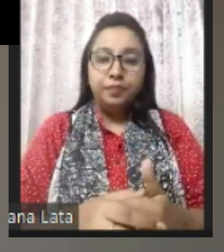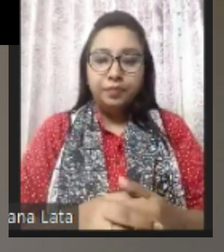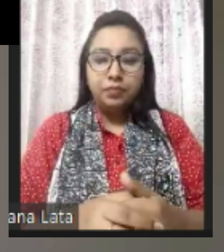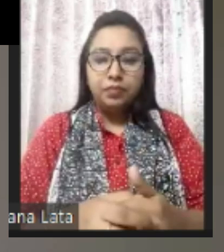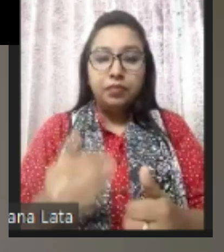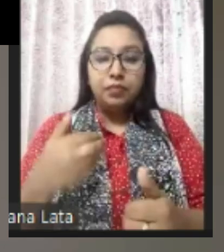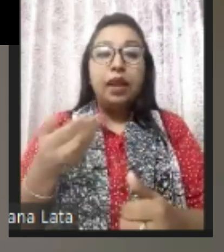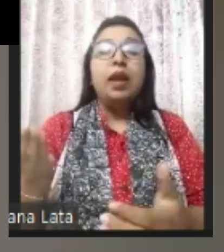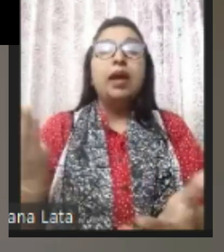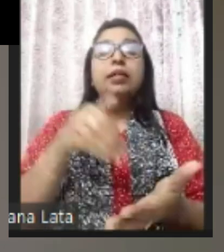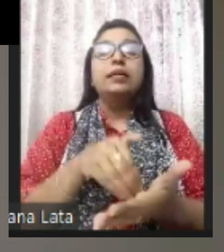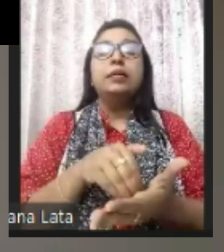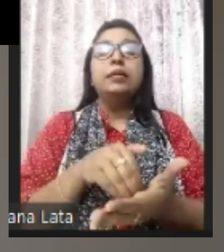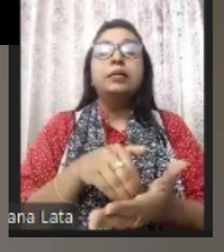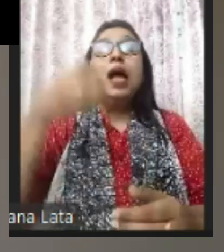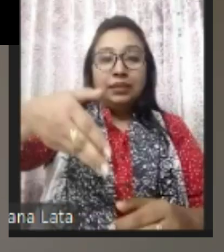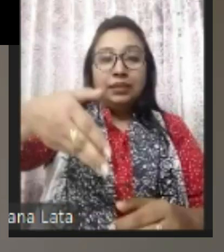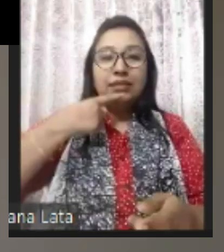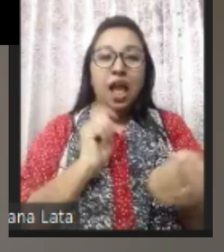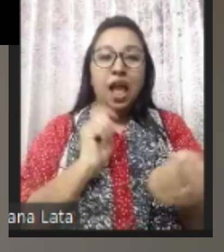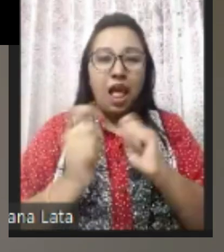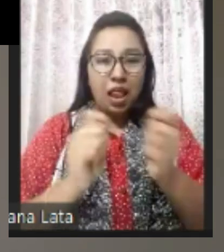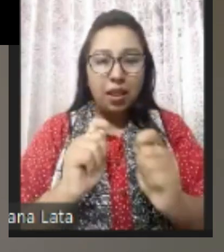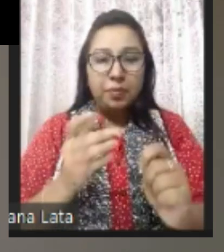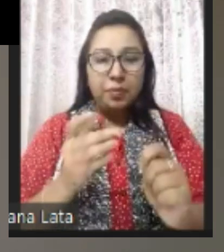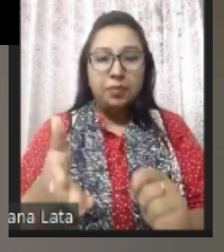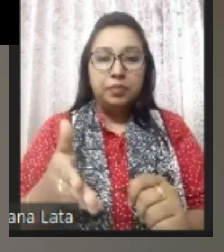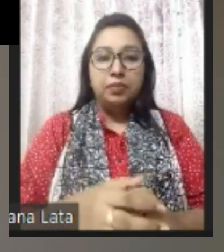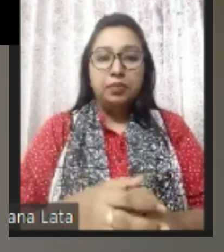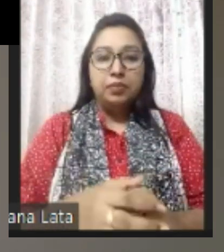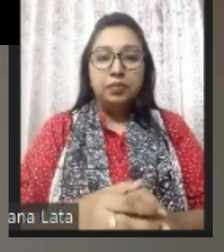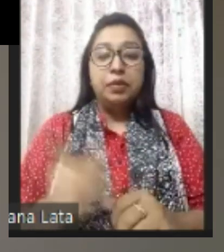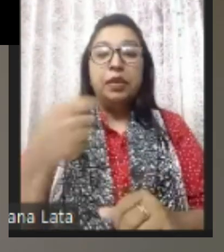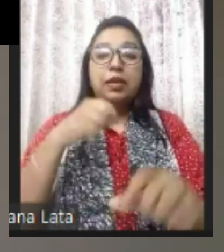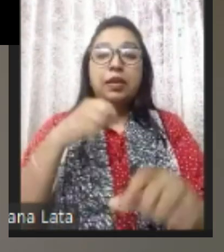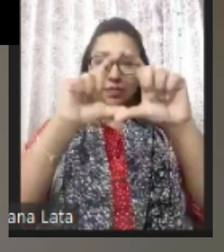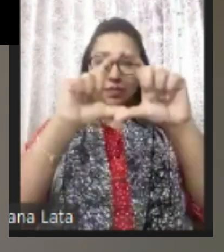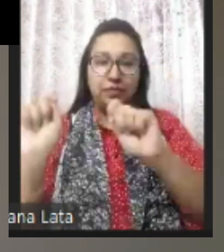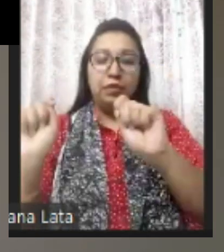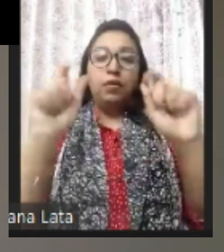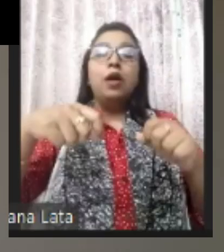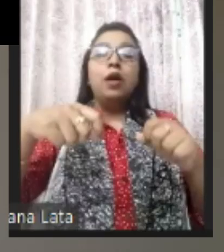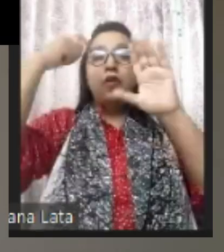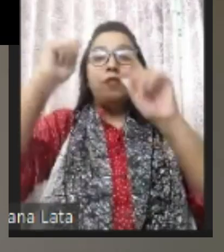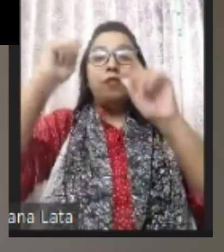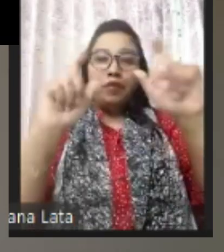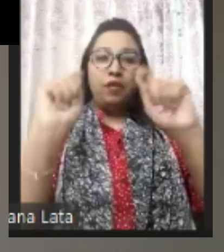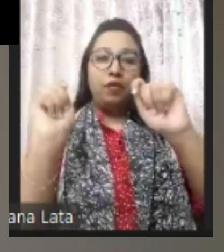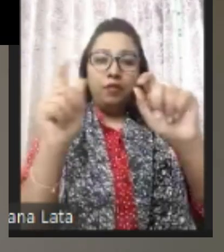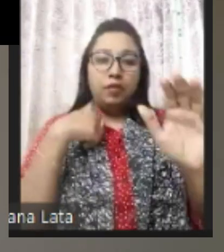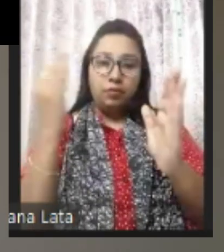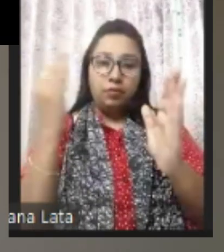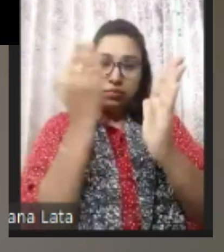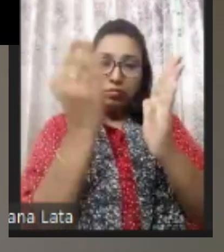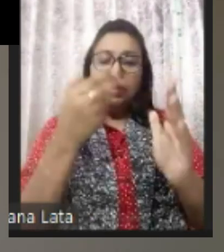look at my slides. If that doesn't work, then I will just speak to my slides. And I think